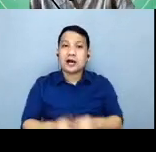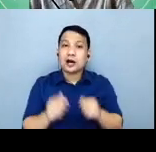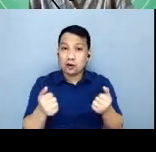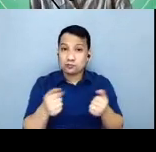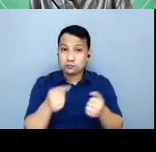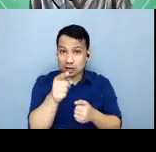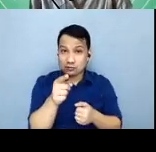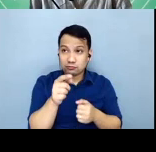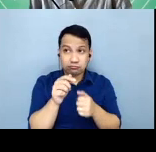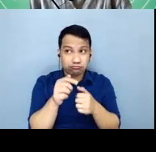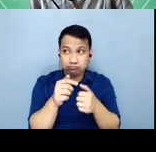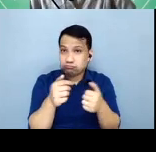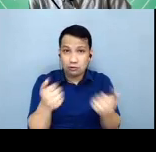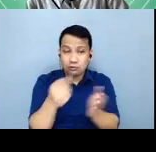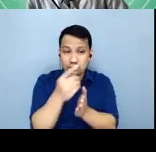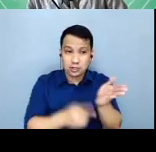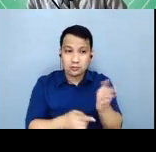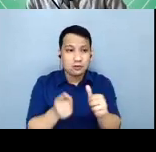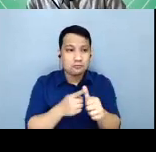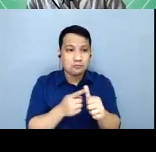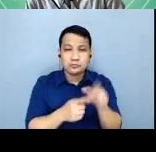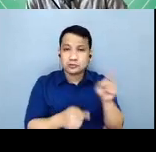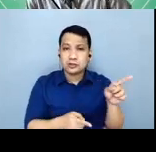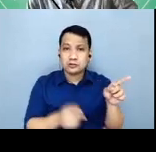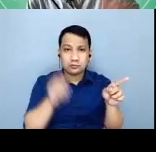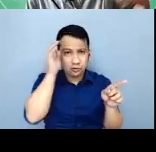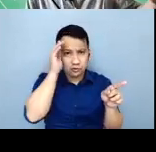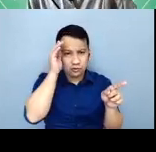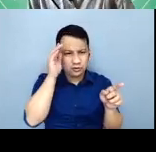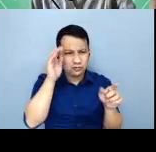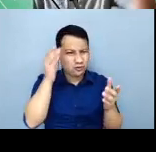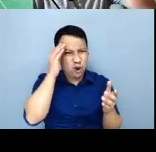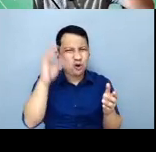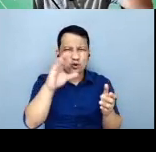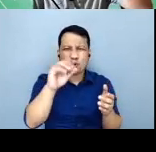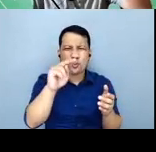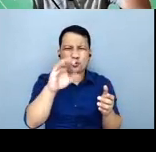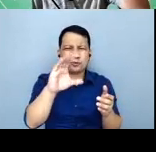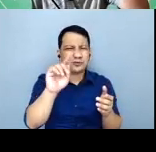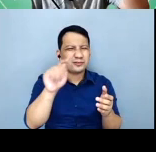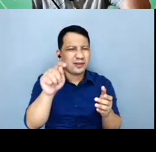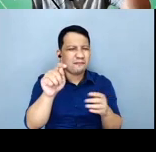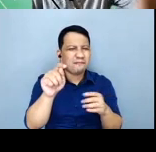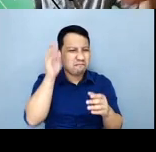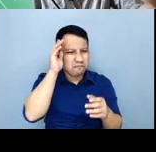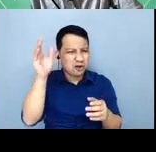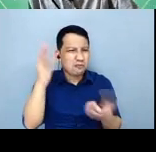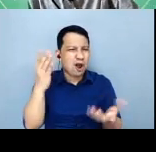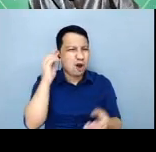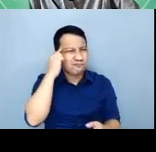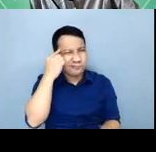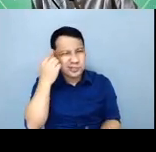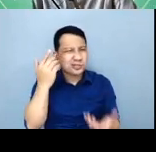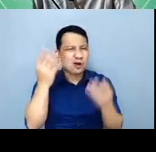a product is designed. So first, a product can exist as a concept. This could be something like you were brainstorming